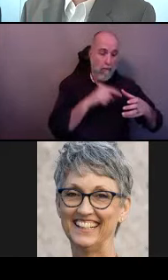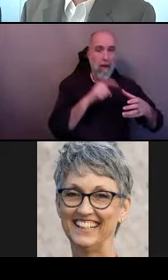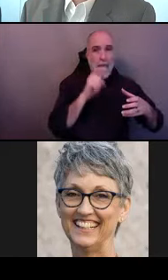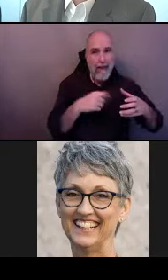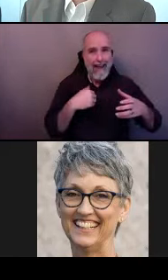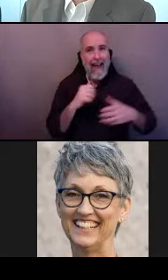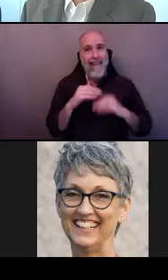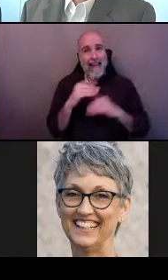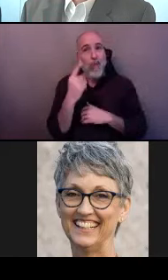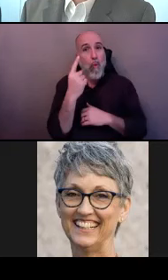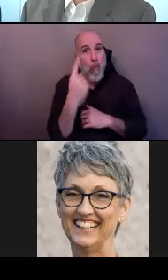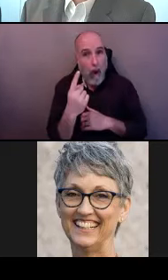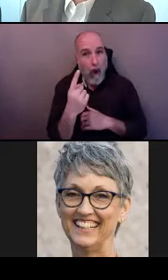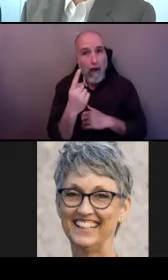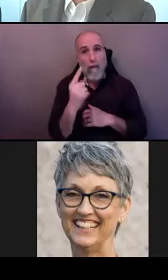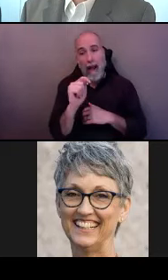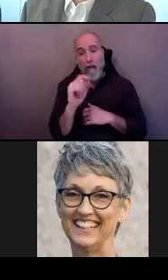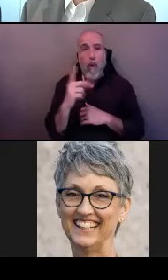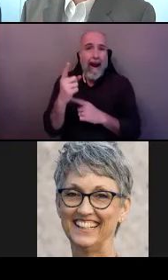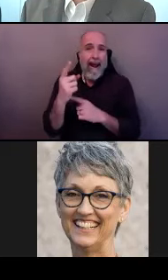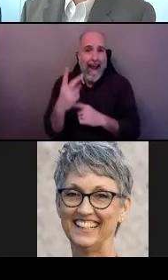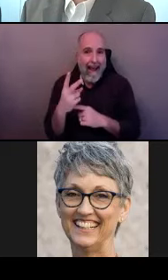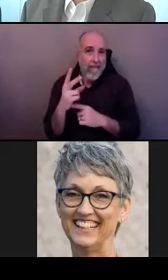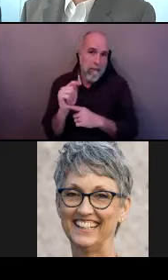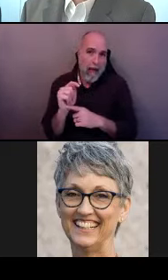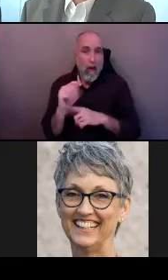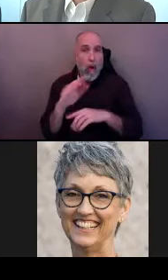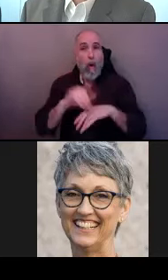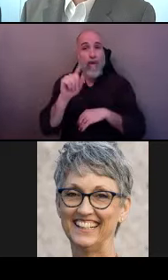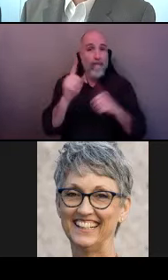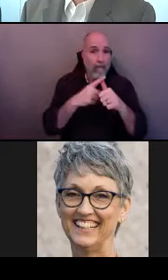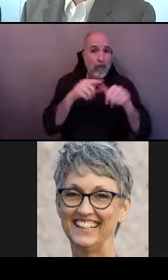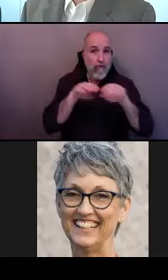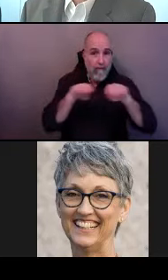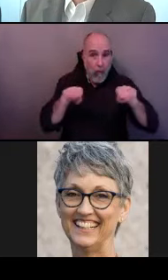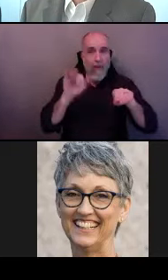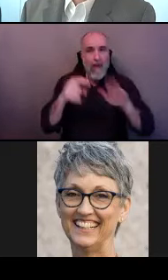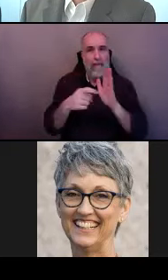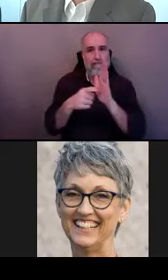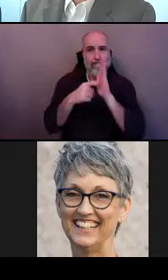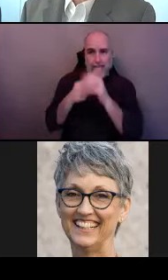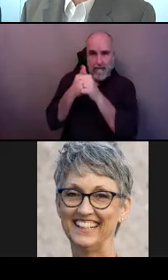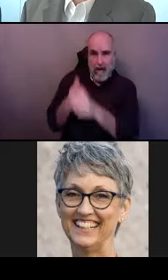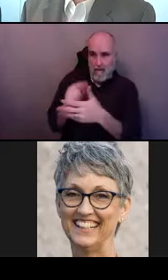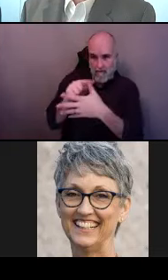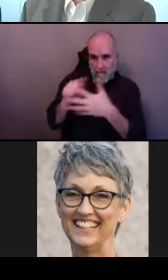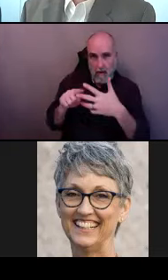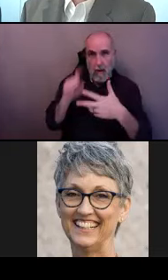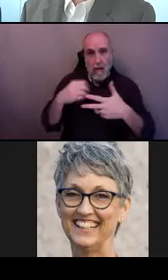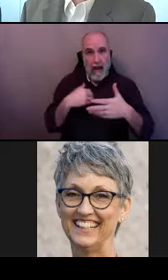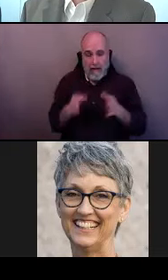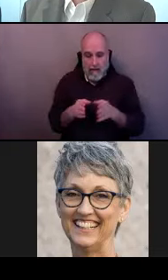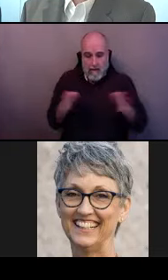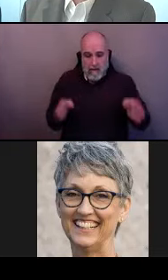bathroom group or a half bath on the first floor that meets the following requirements. There must be a minimum clear opening of 30